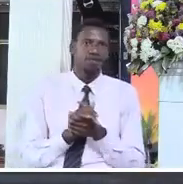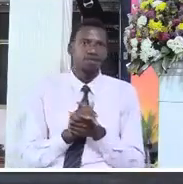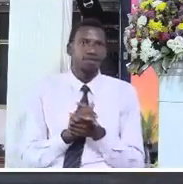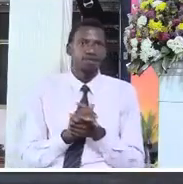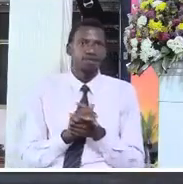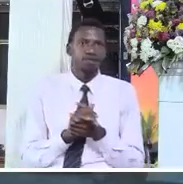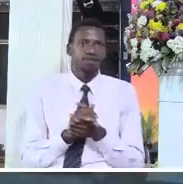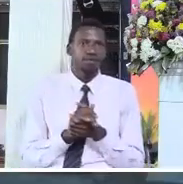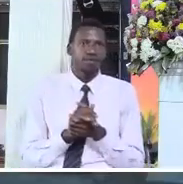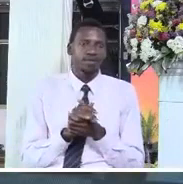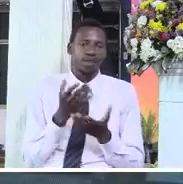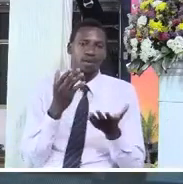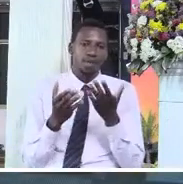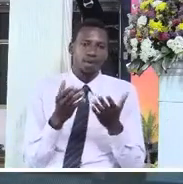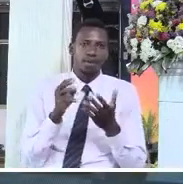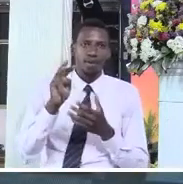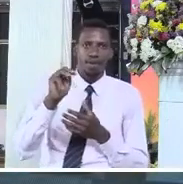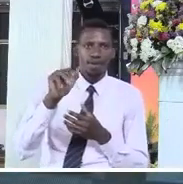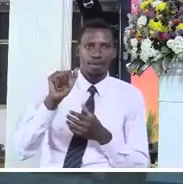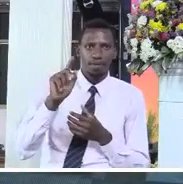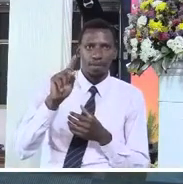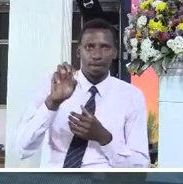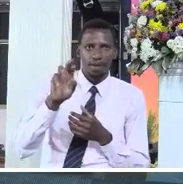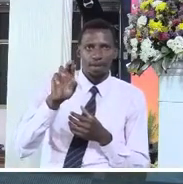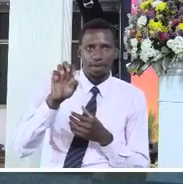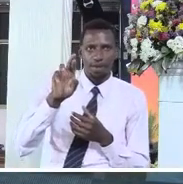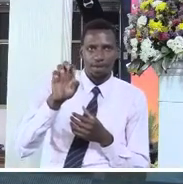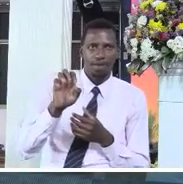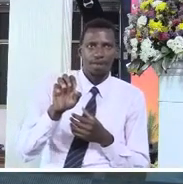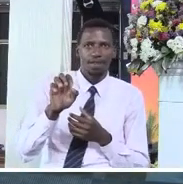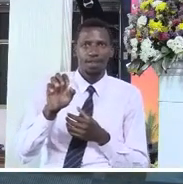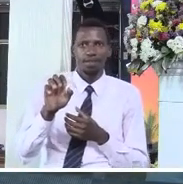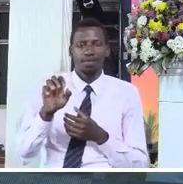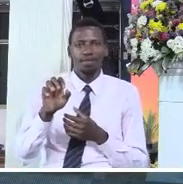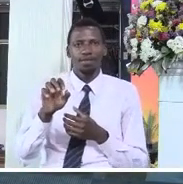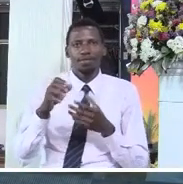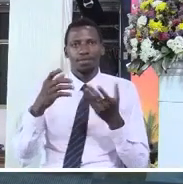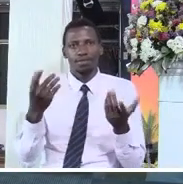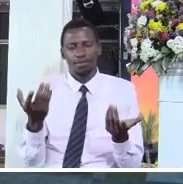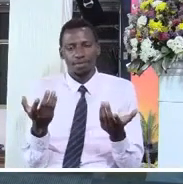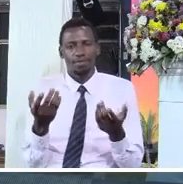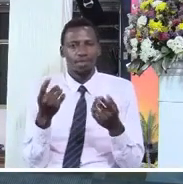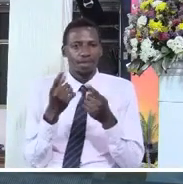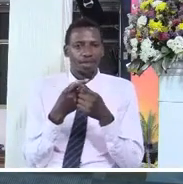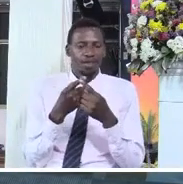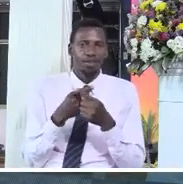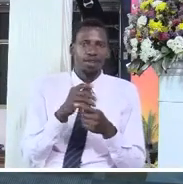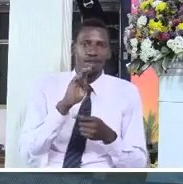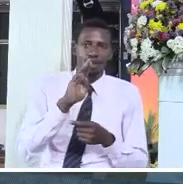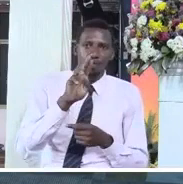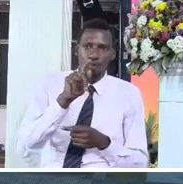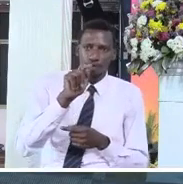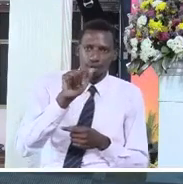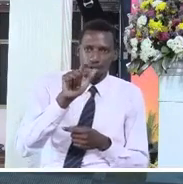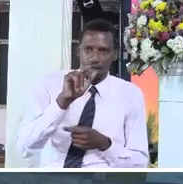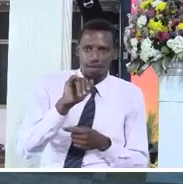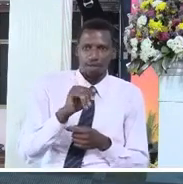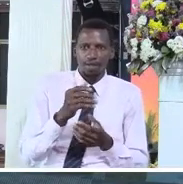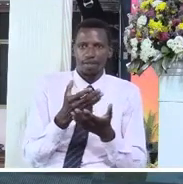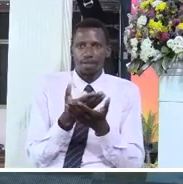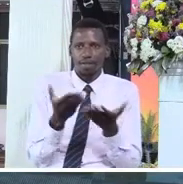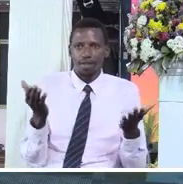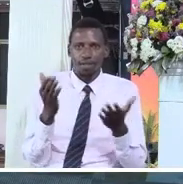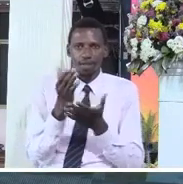are talking of Makerere, Mukumba University, Sokoine University, you know, Butare. So those are some of